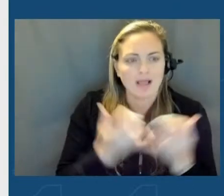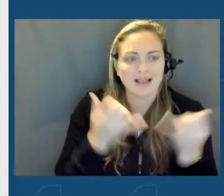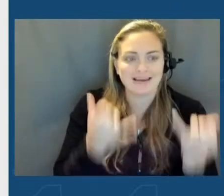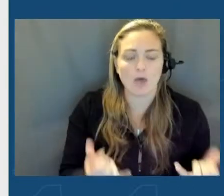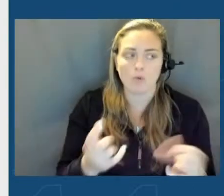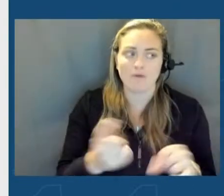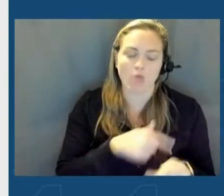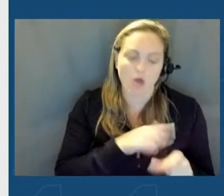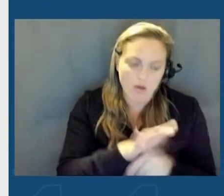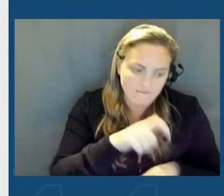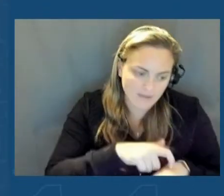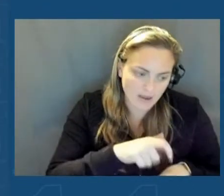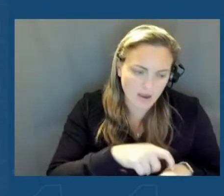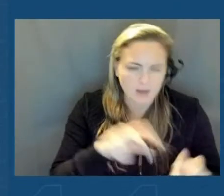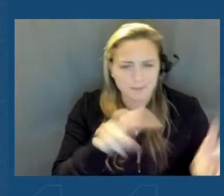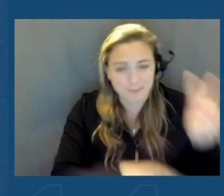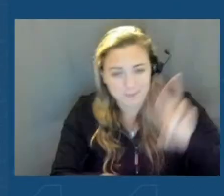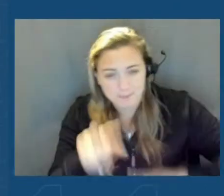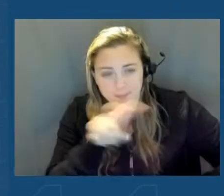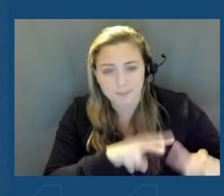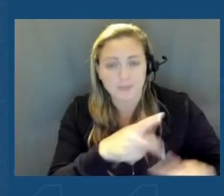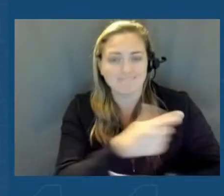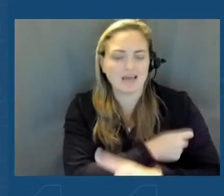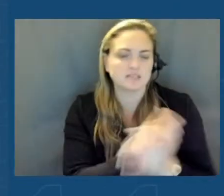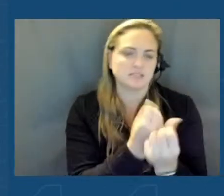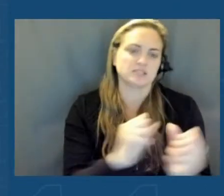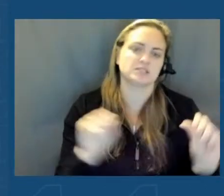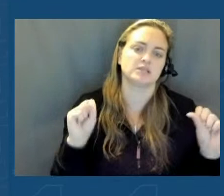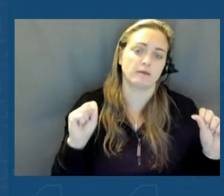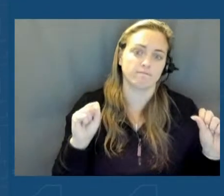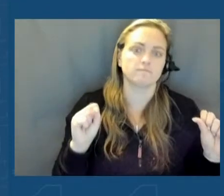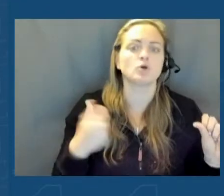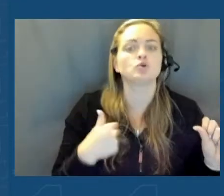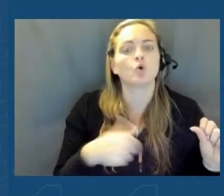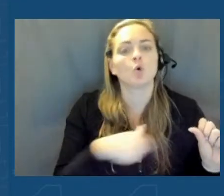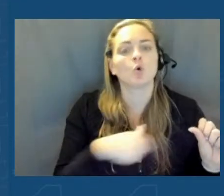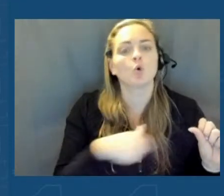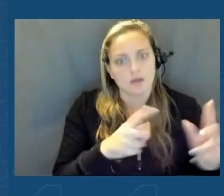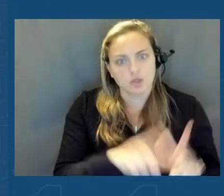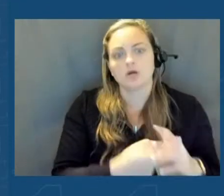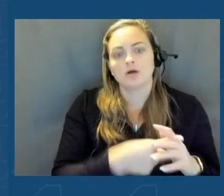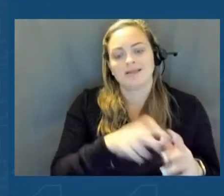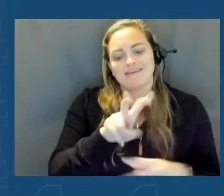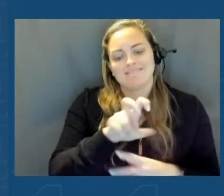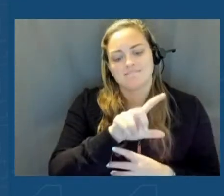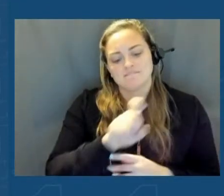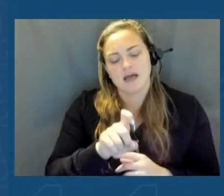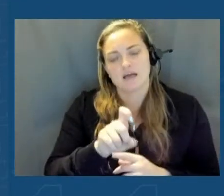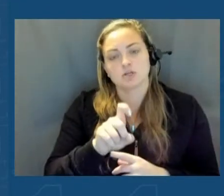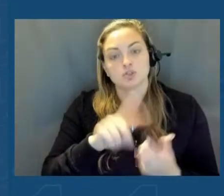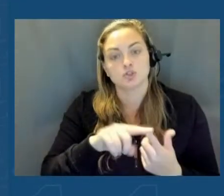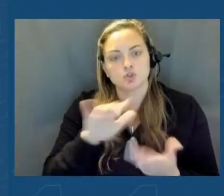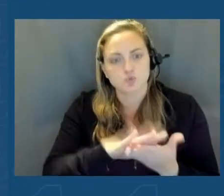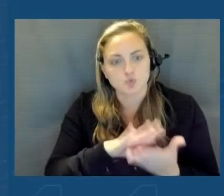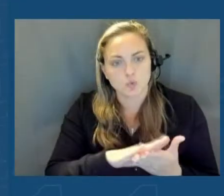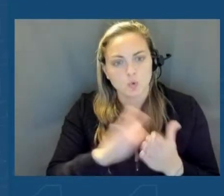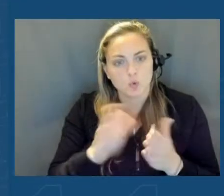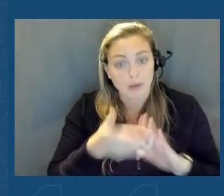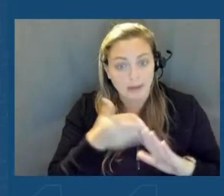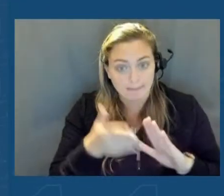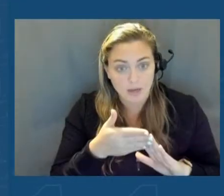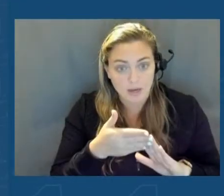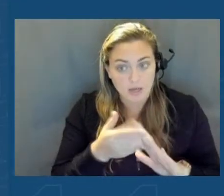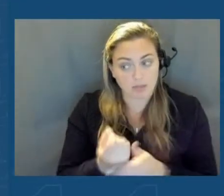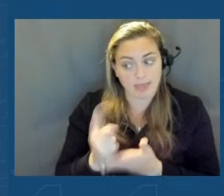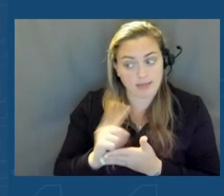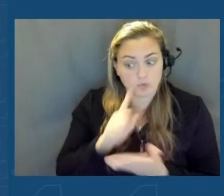long enough history to realize that these vaccines are safe. So we launched our Vax to School campaign last week again. It's aimed